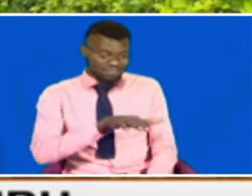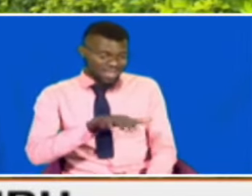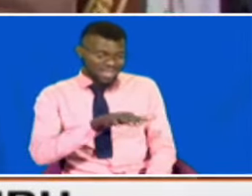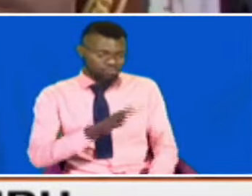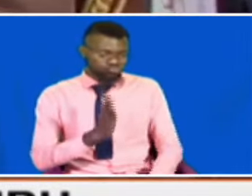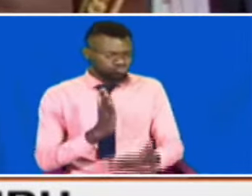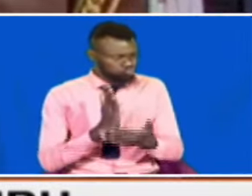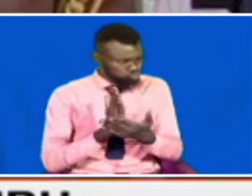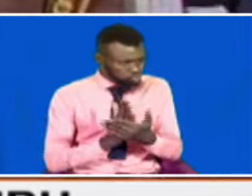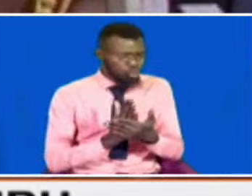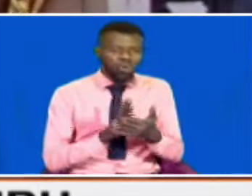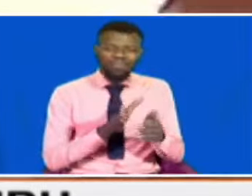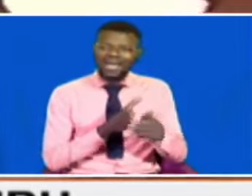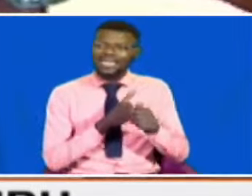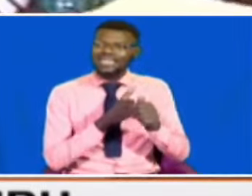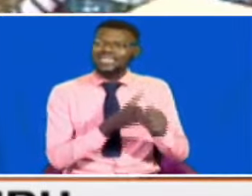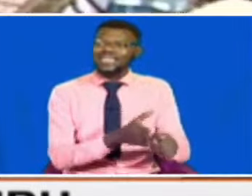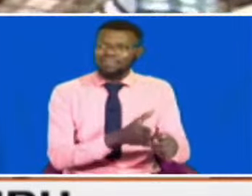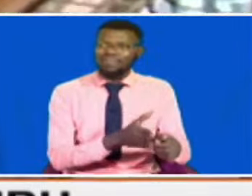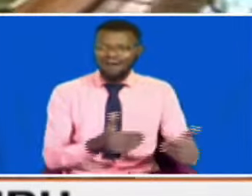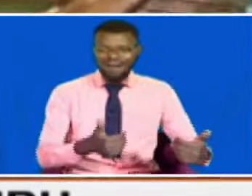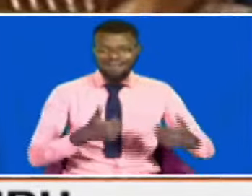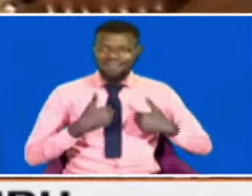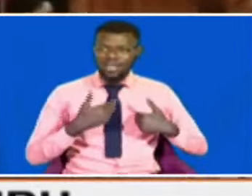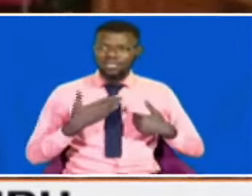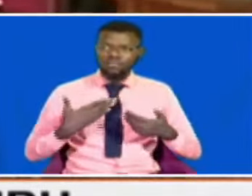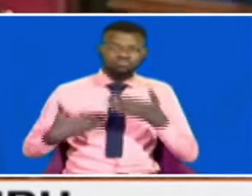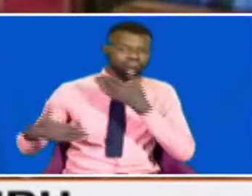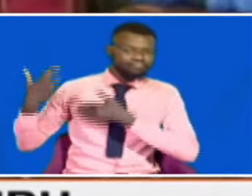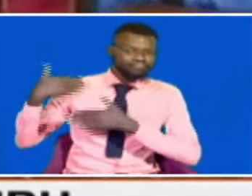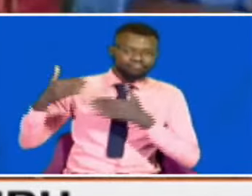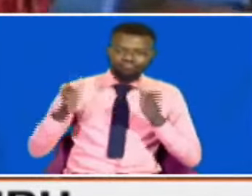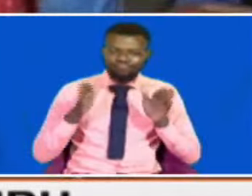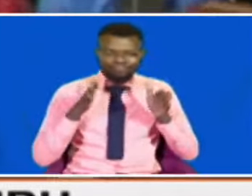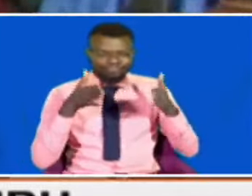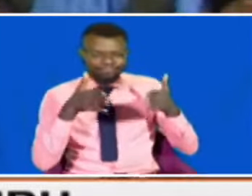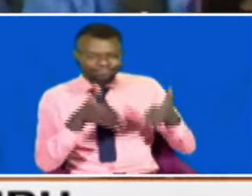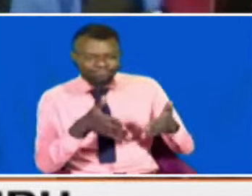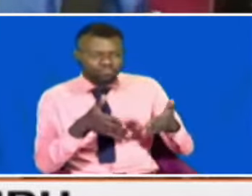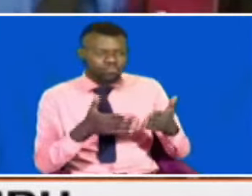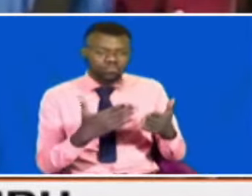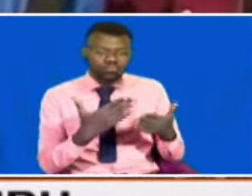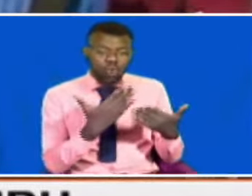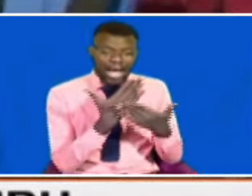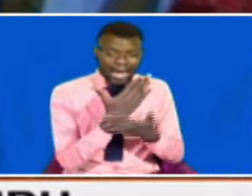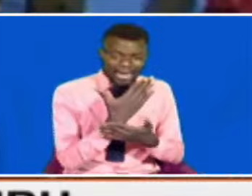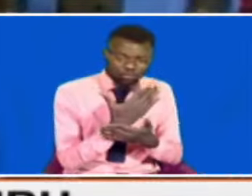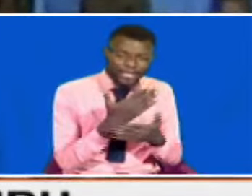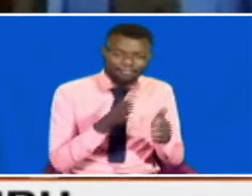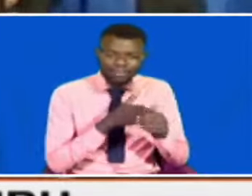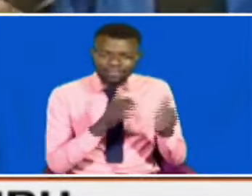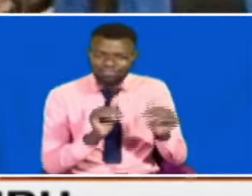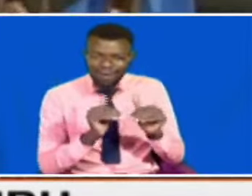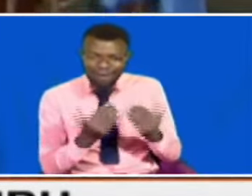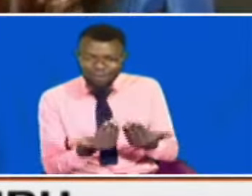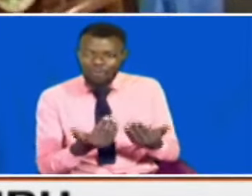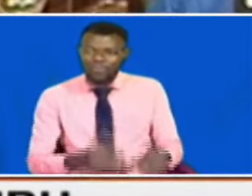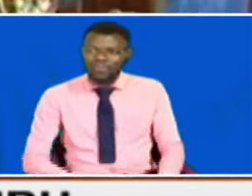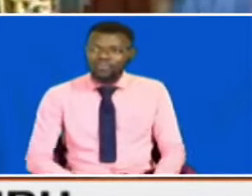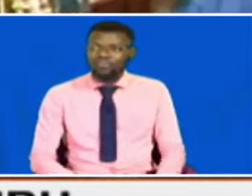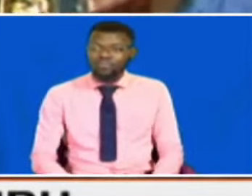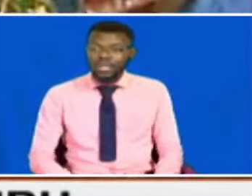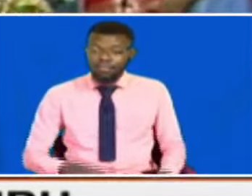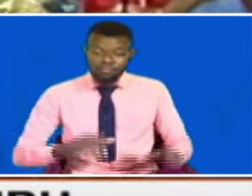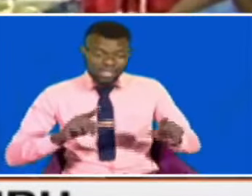Kenya. While the previous Limuru conferences focused on giving directions about the country's leadership, the organizers of Limuru 3